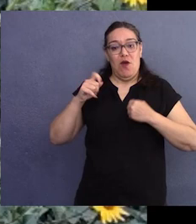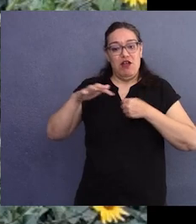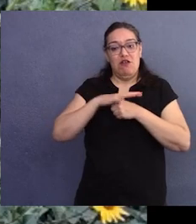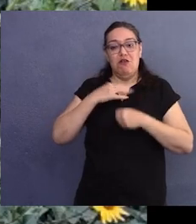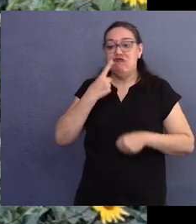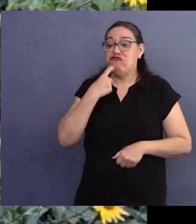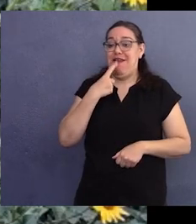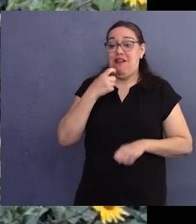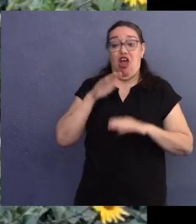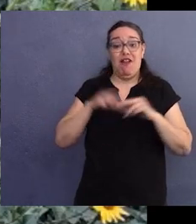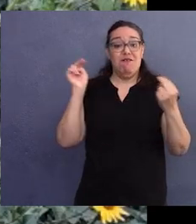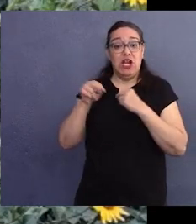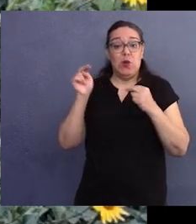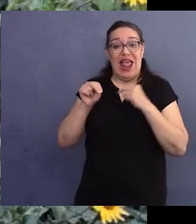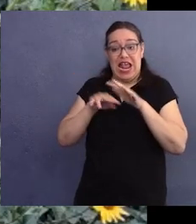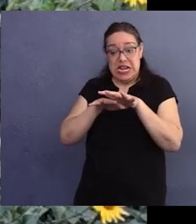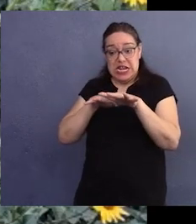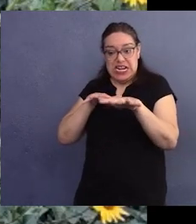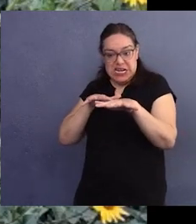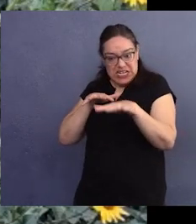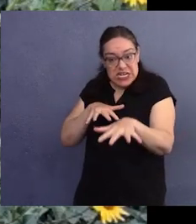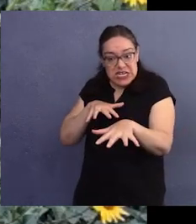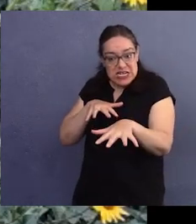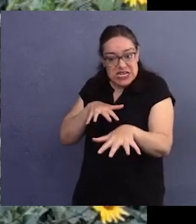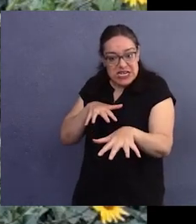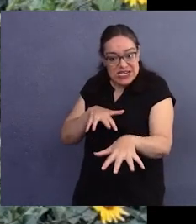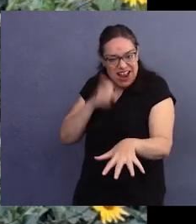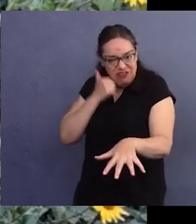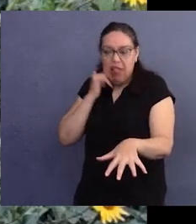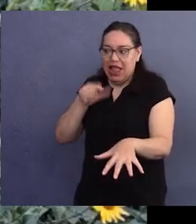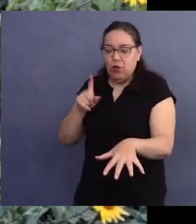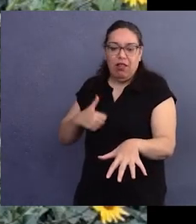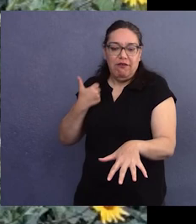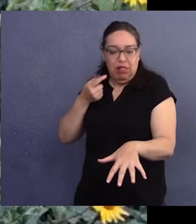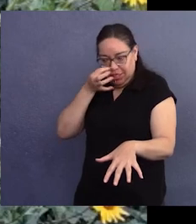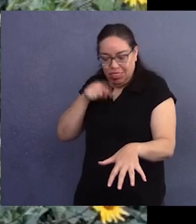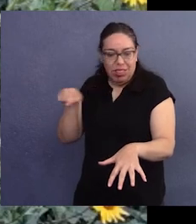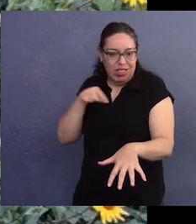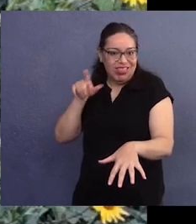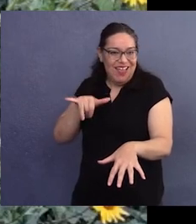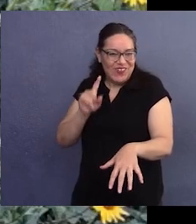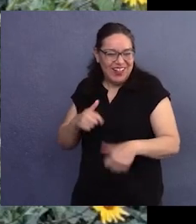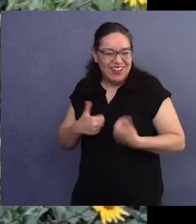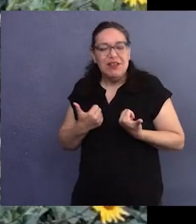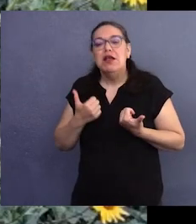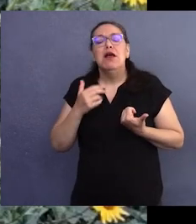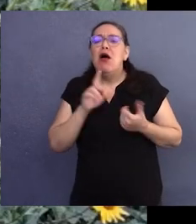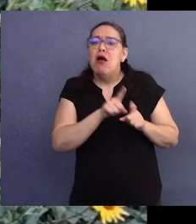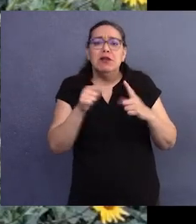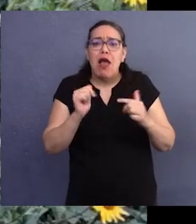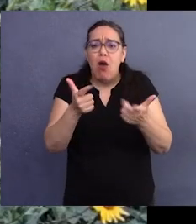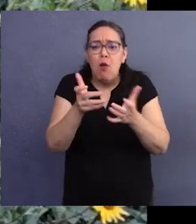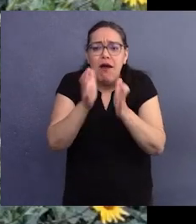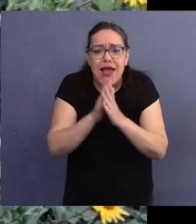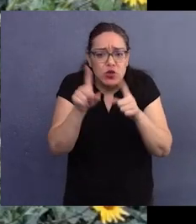on the freeway every day nowadays. Yeah. So I also want to ask you